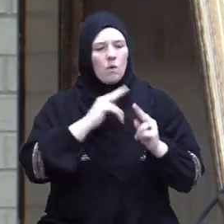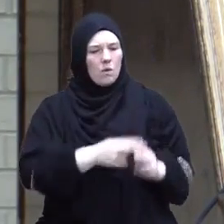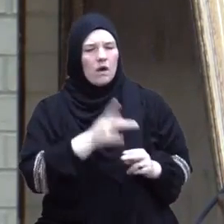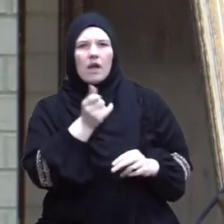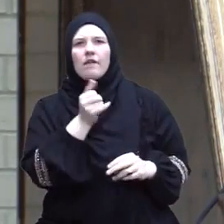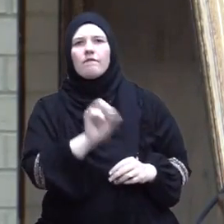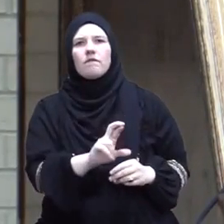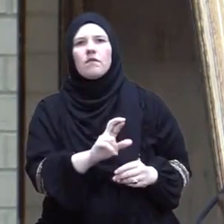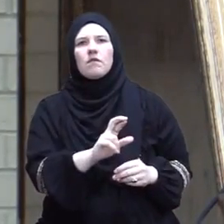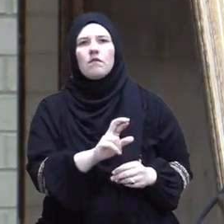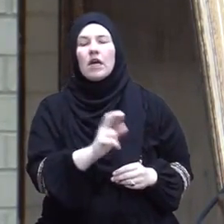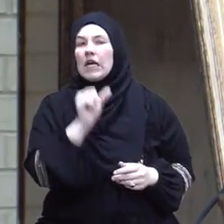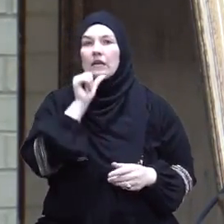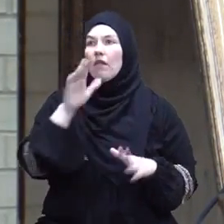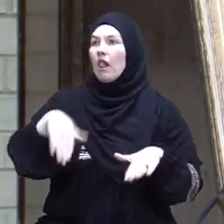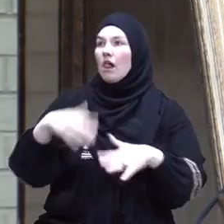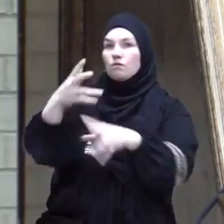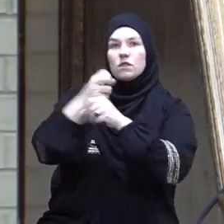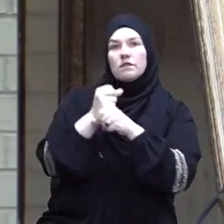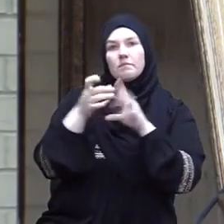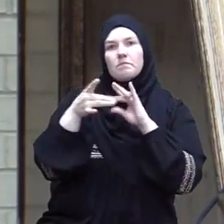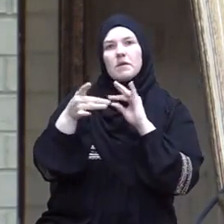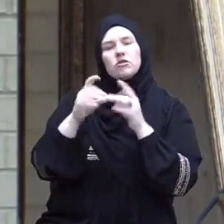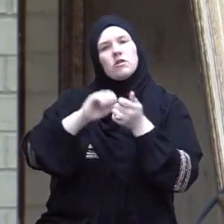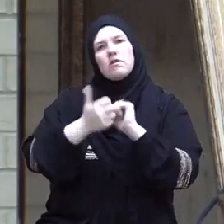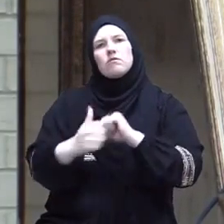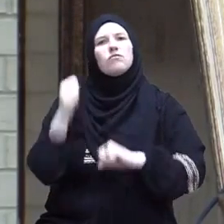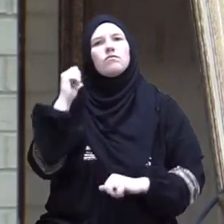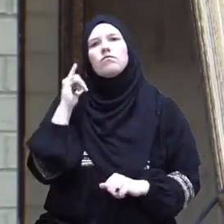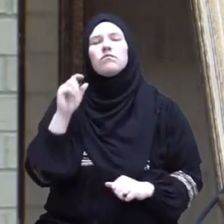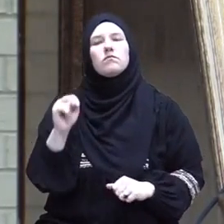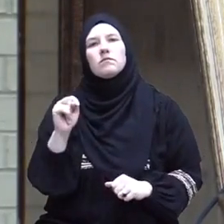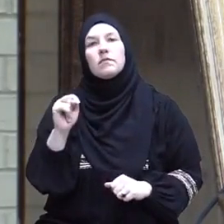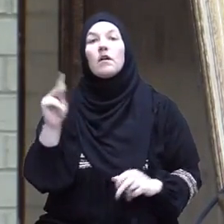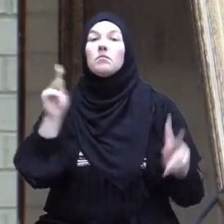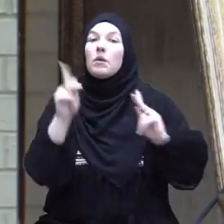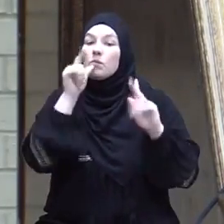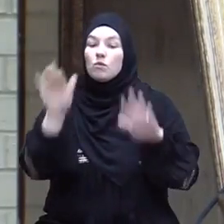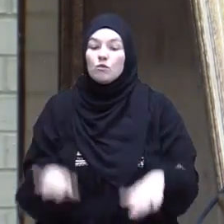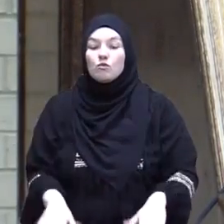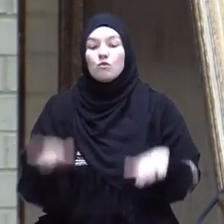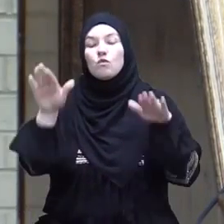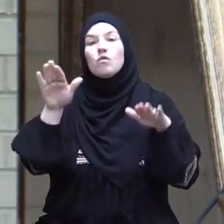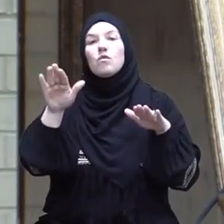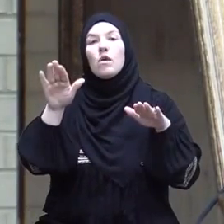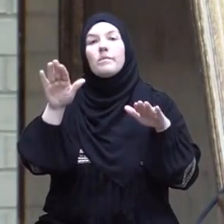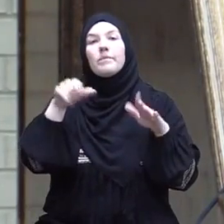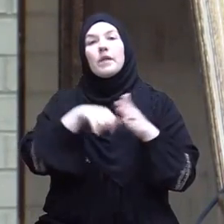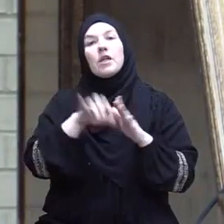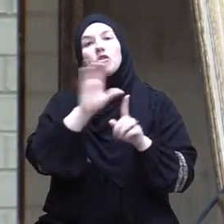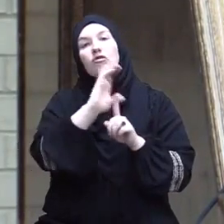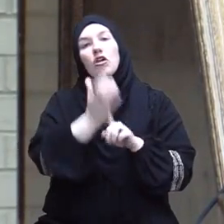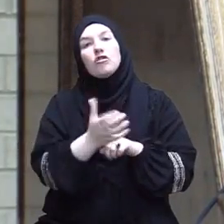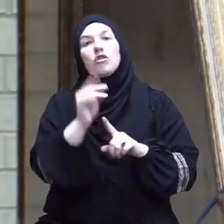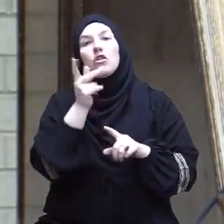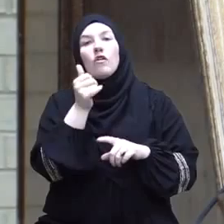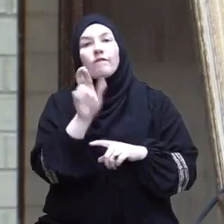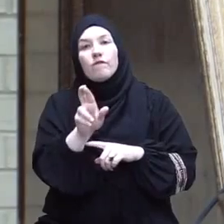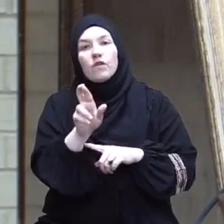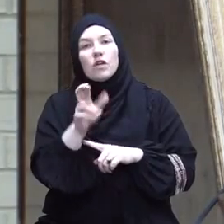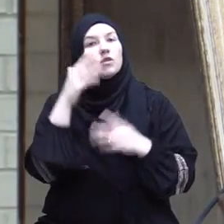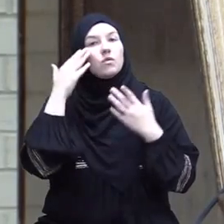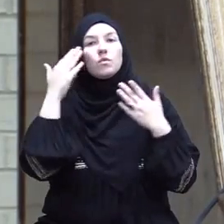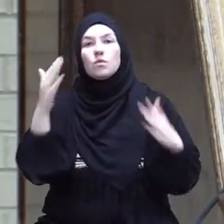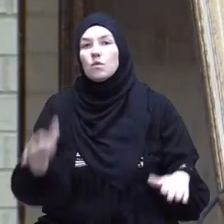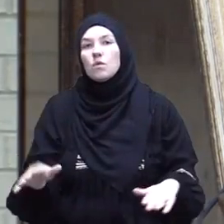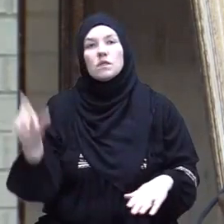they reject if not the message? So people who grew up in a culture of kufr, they are not